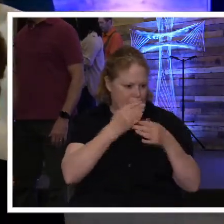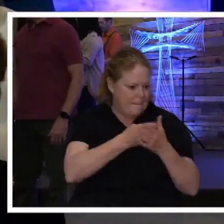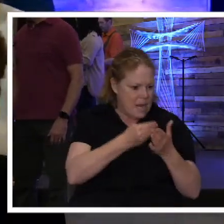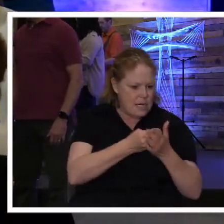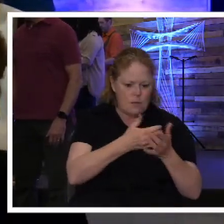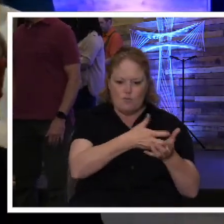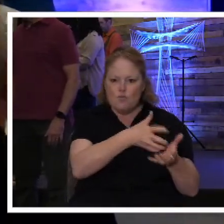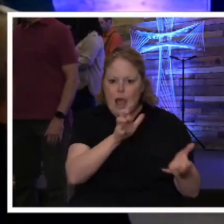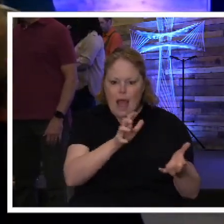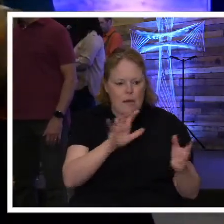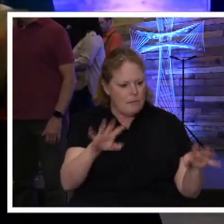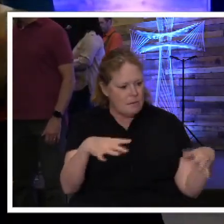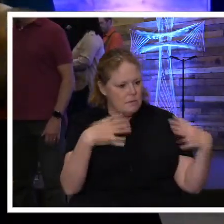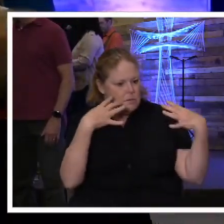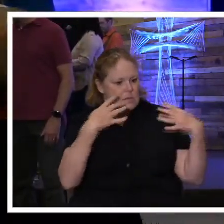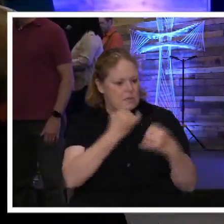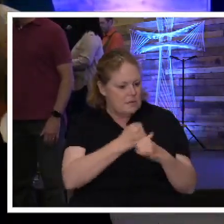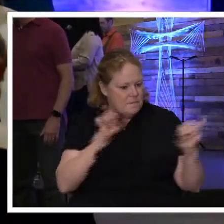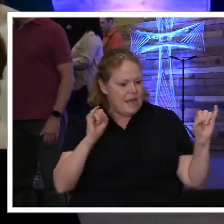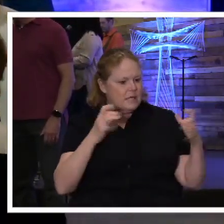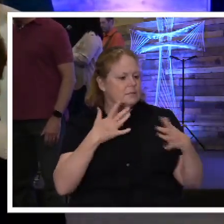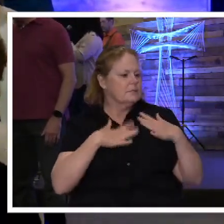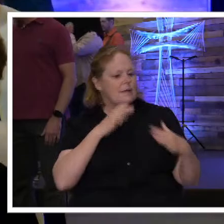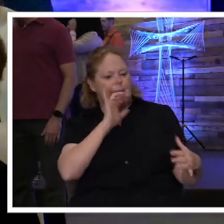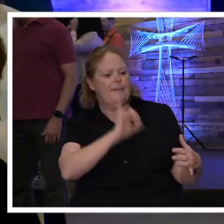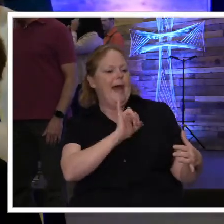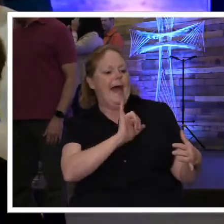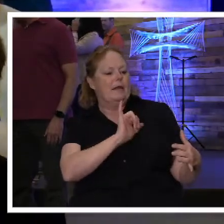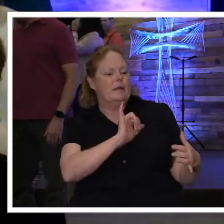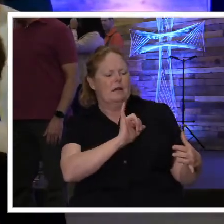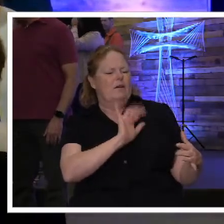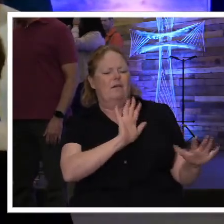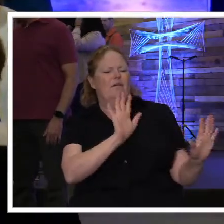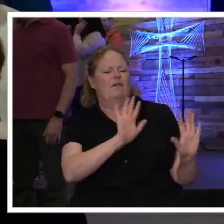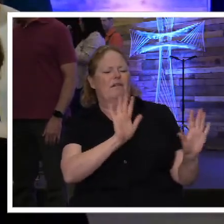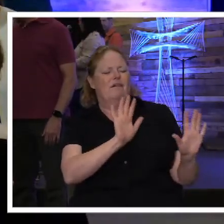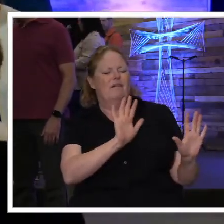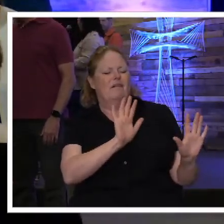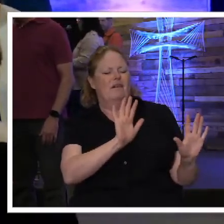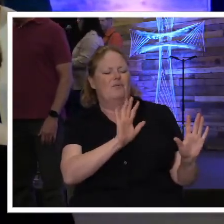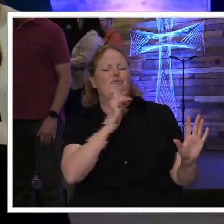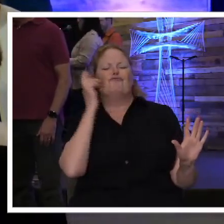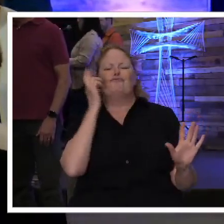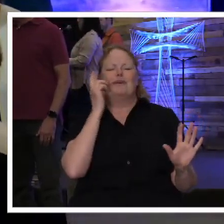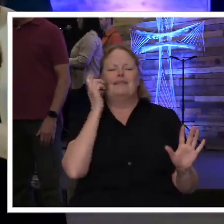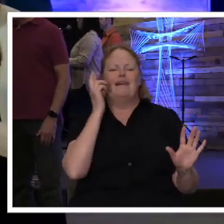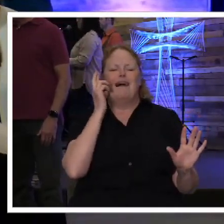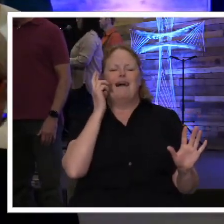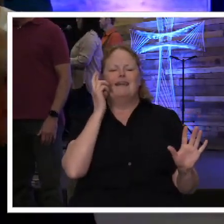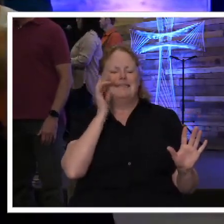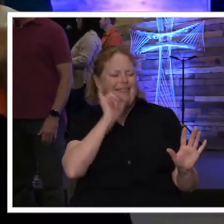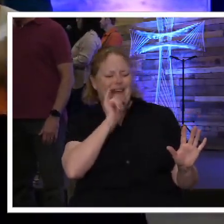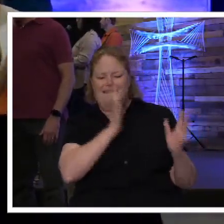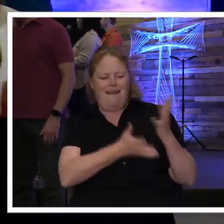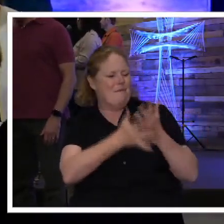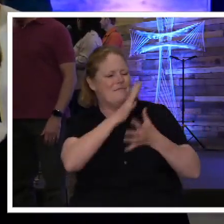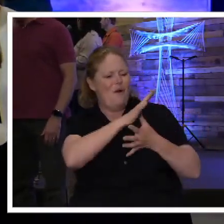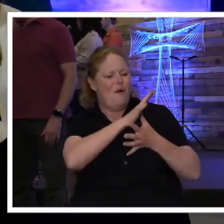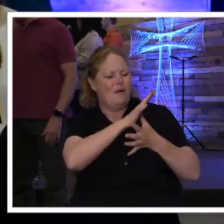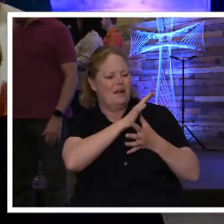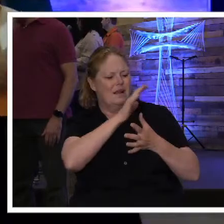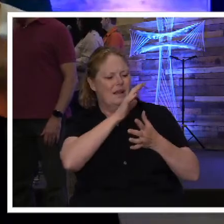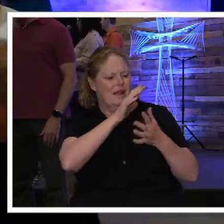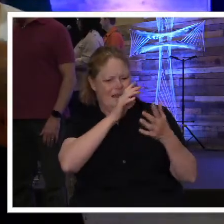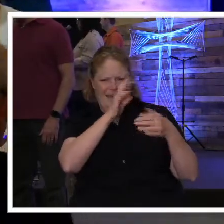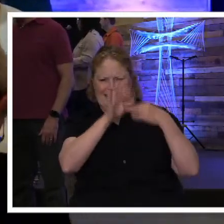riches, self-sufficiency, all those red flags would be something that would be meaningful to us as we reprioritize our life